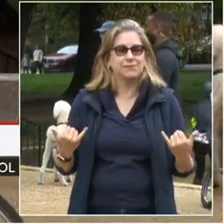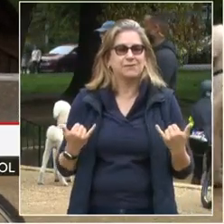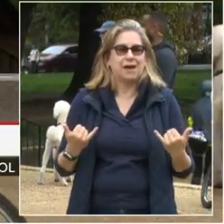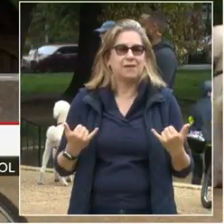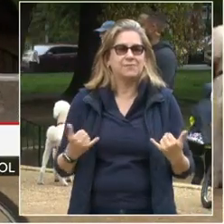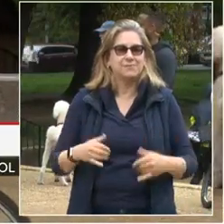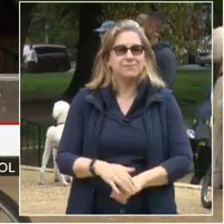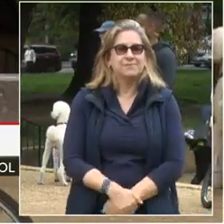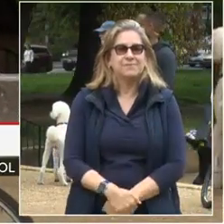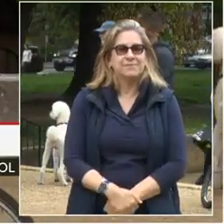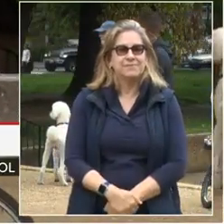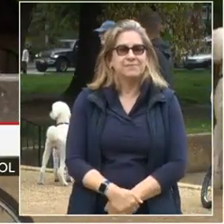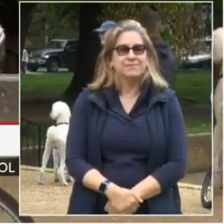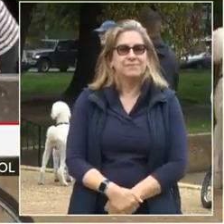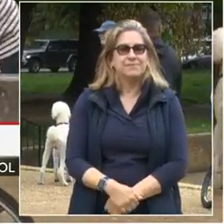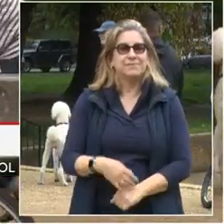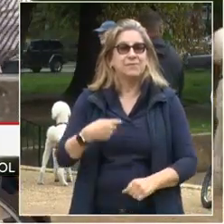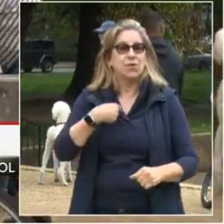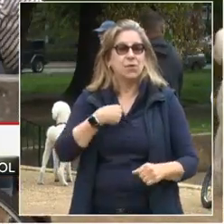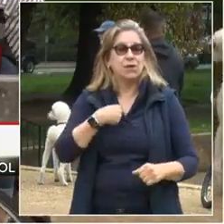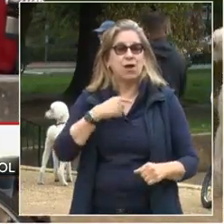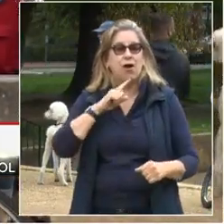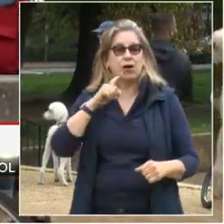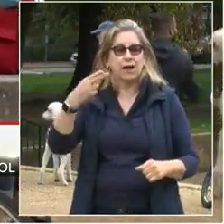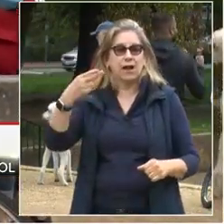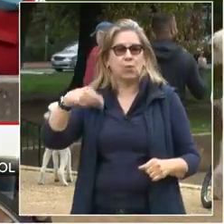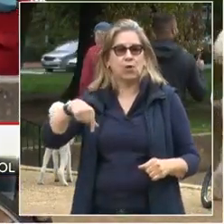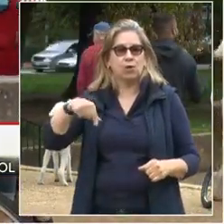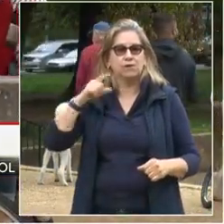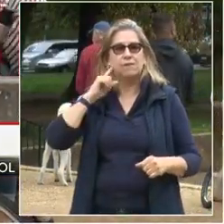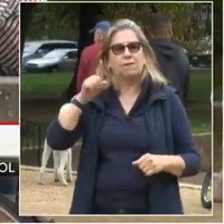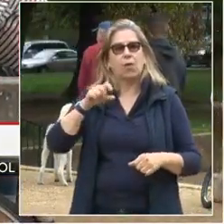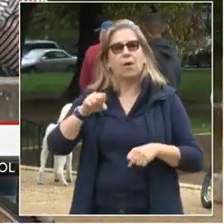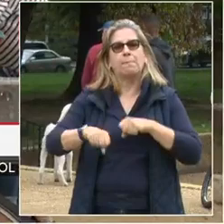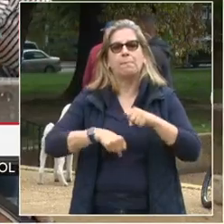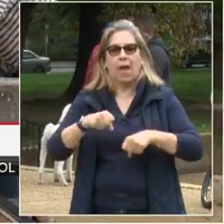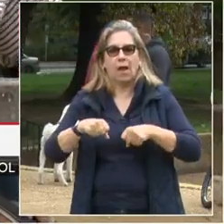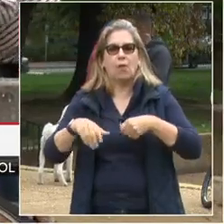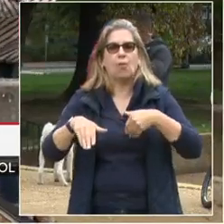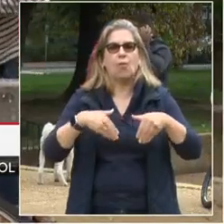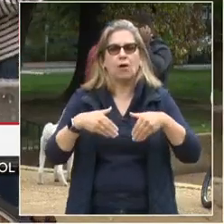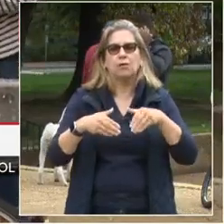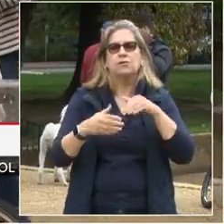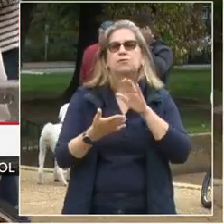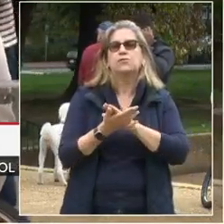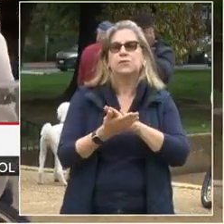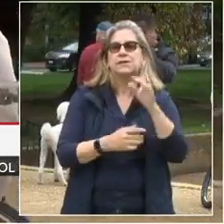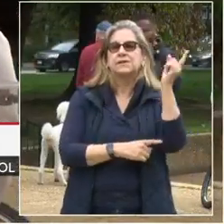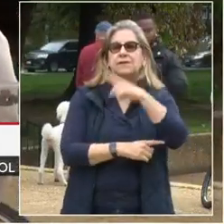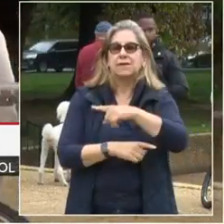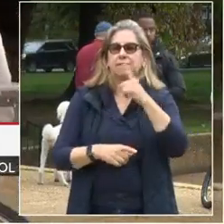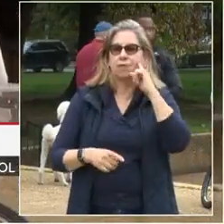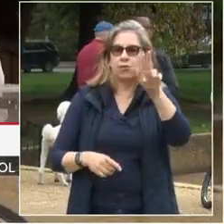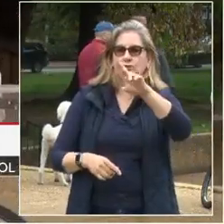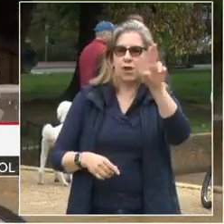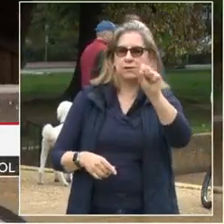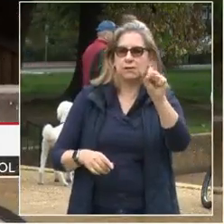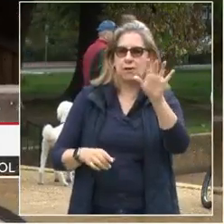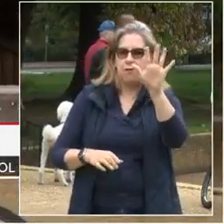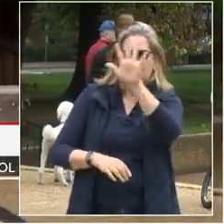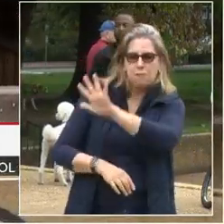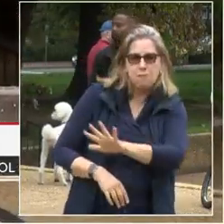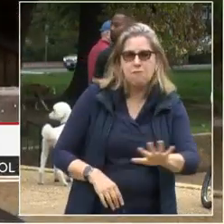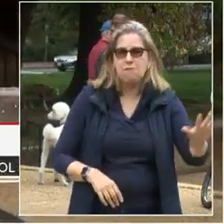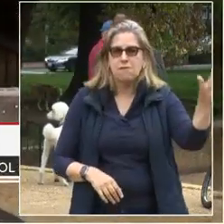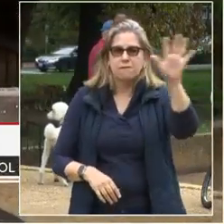School. We are the headquarters for Bike and Roll to School Day all around the country. So our job is to help work